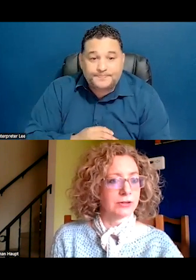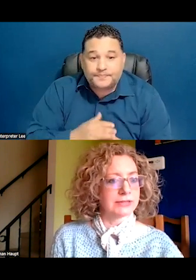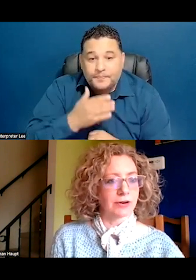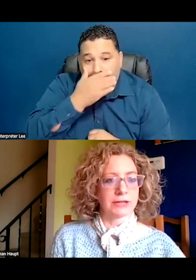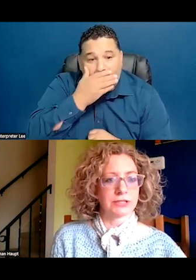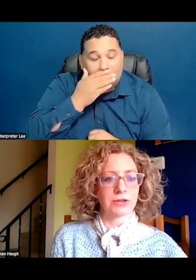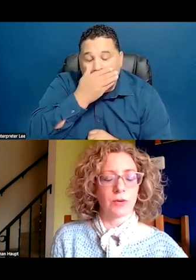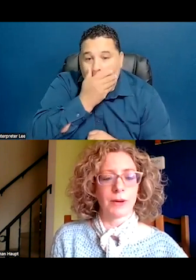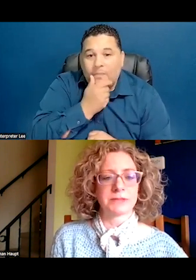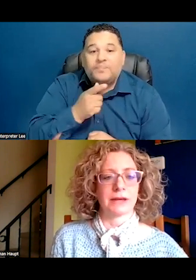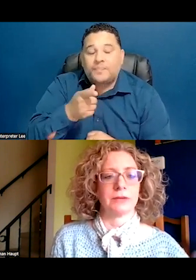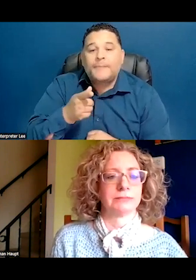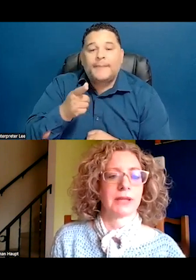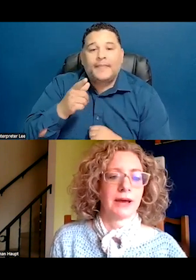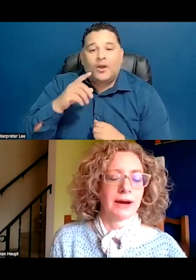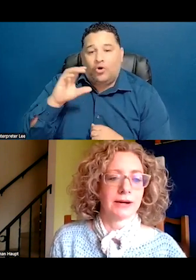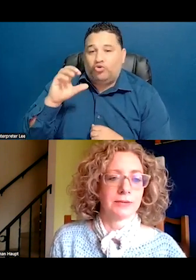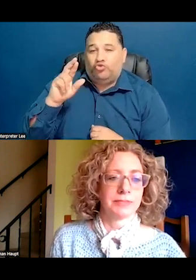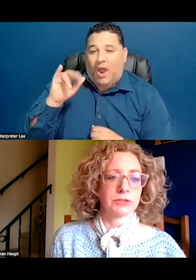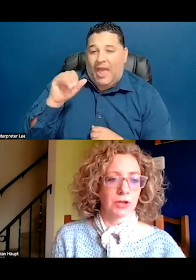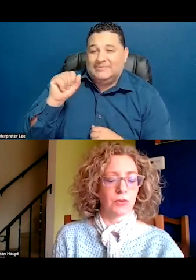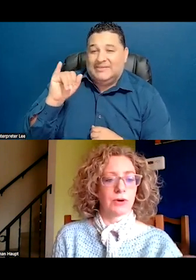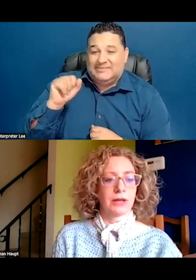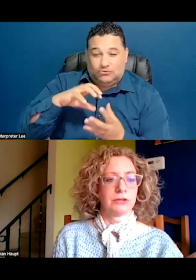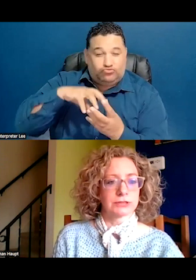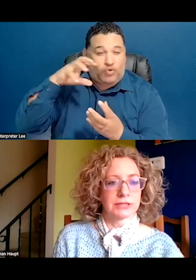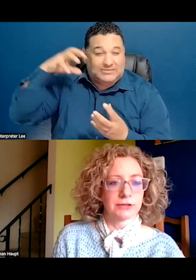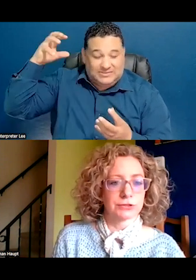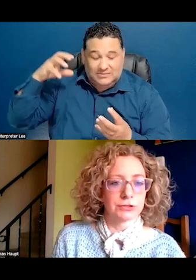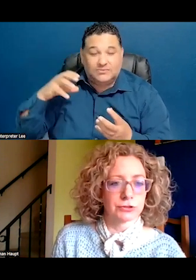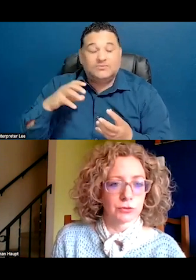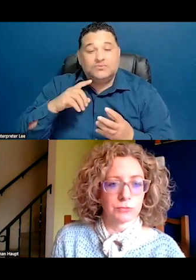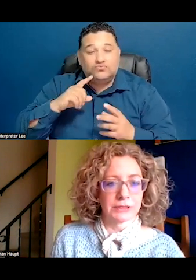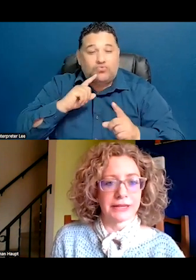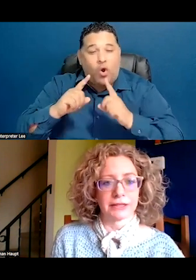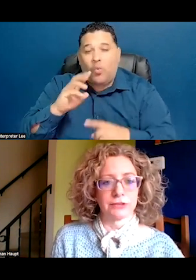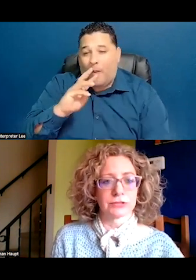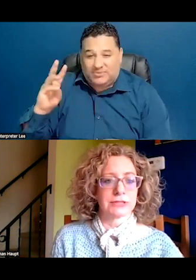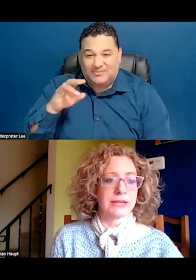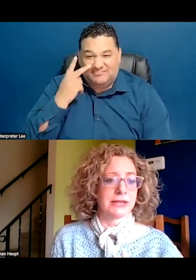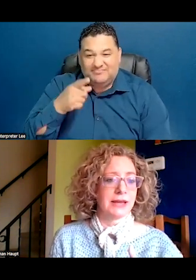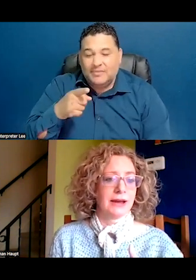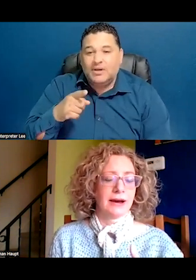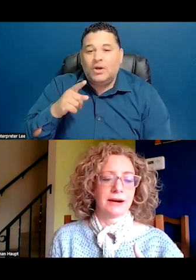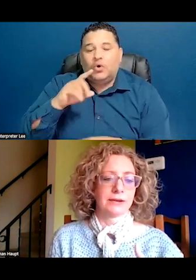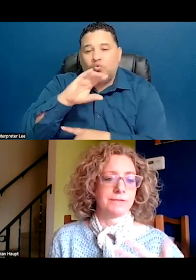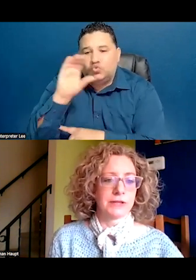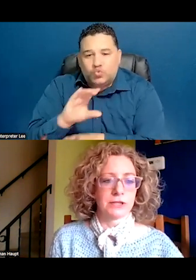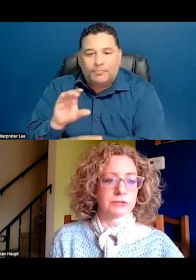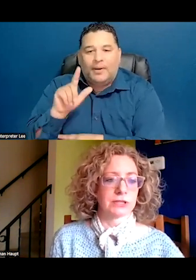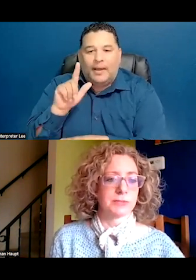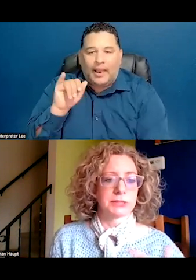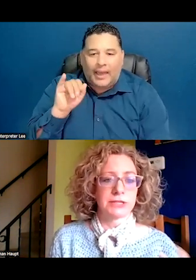And here is that Crisis Talk website. So you'll see there's the Zoom link, and you'll see